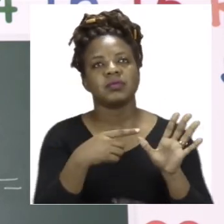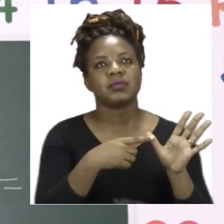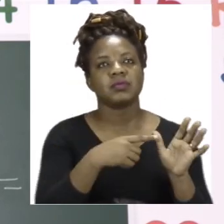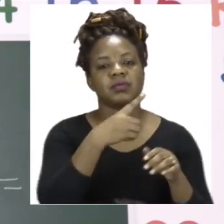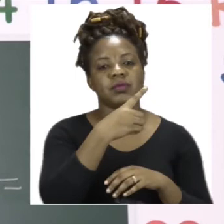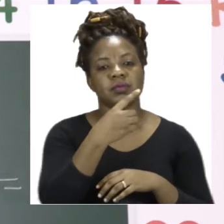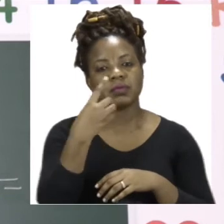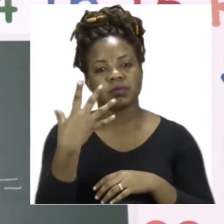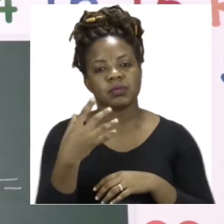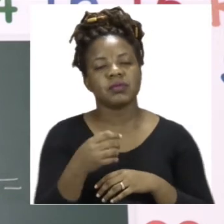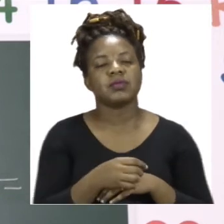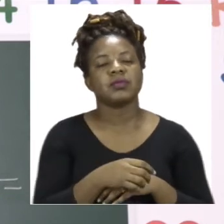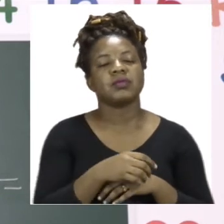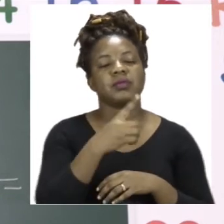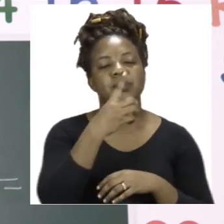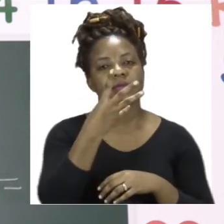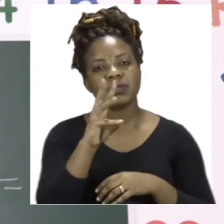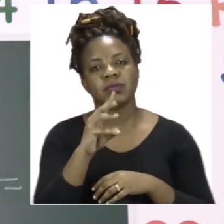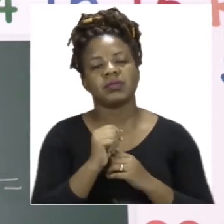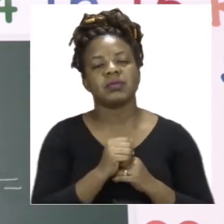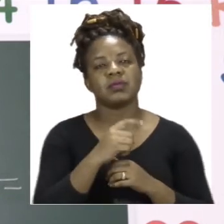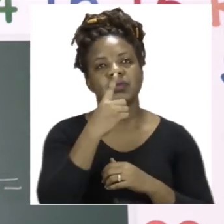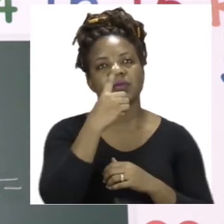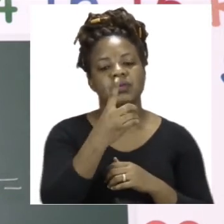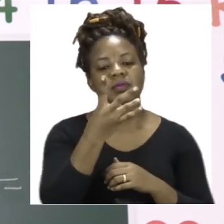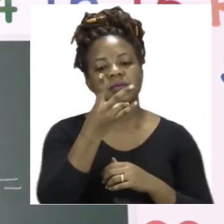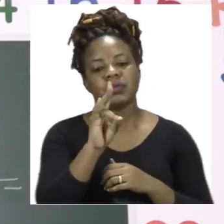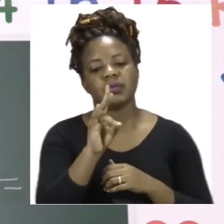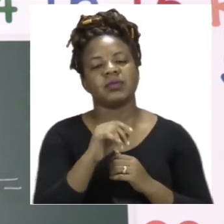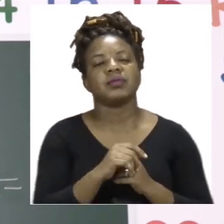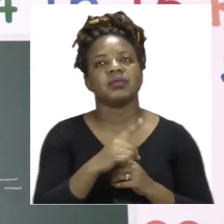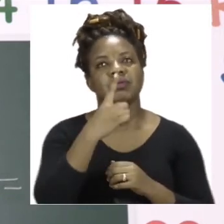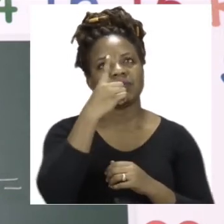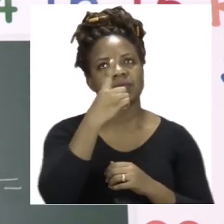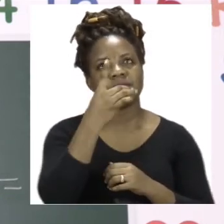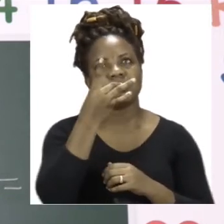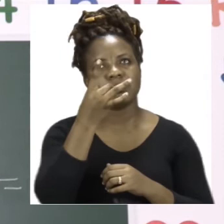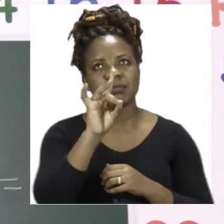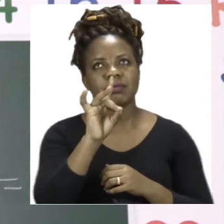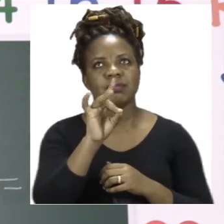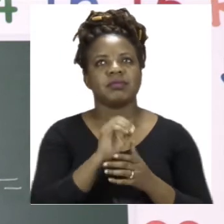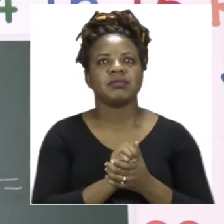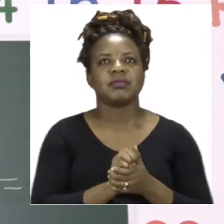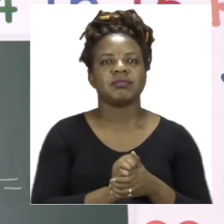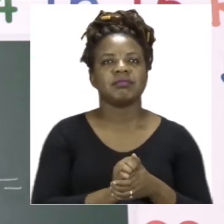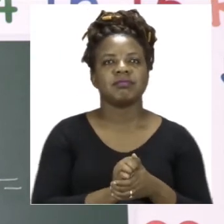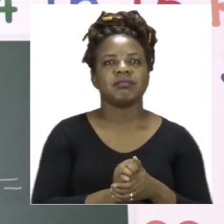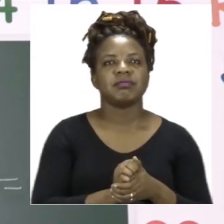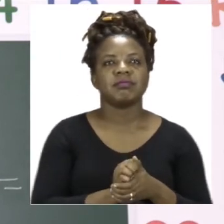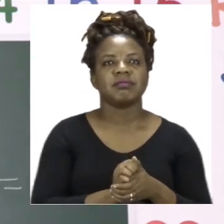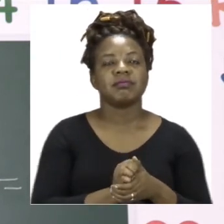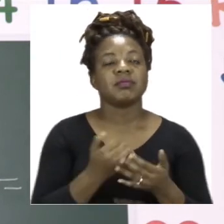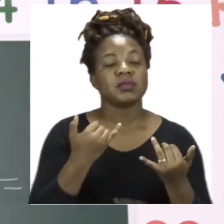15, 16, 17, 18. Now we know